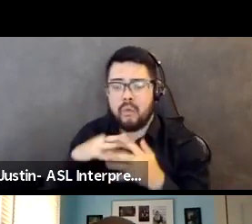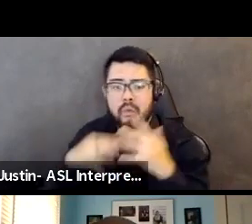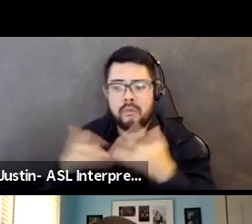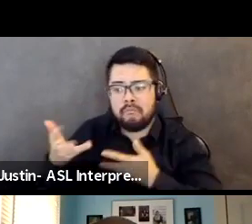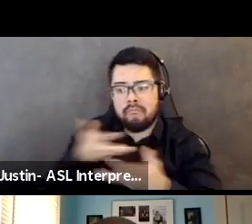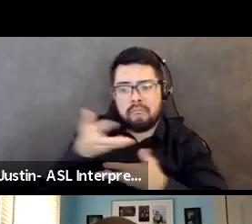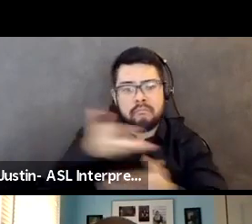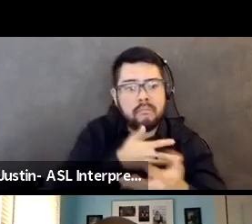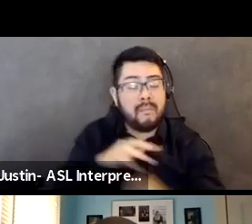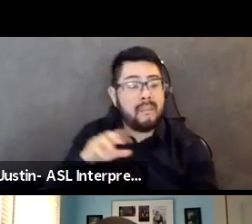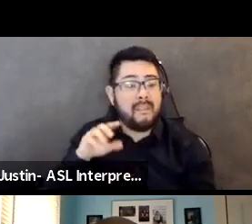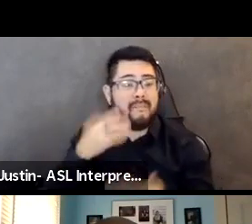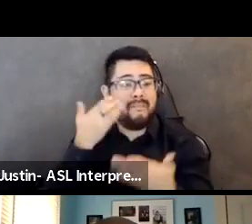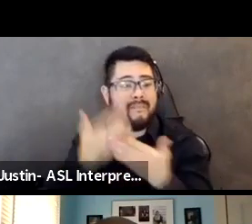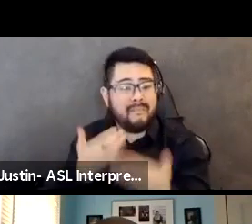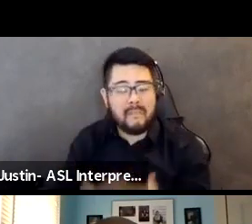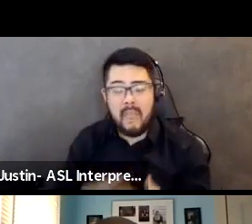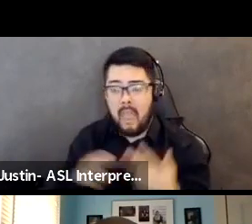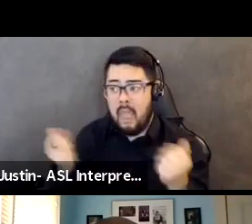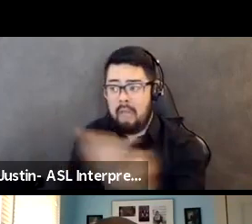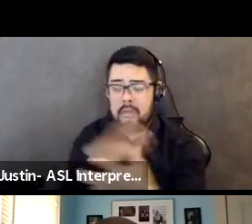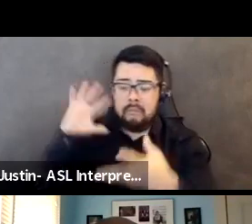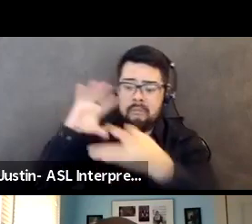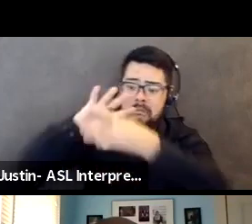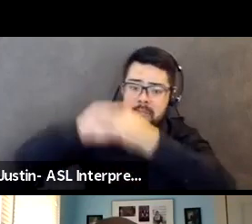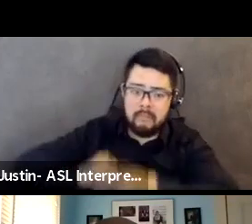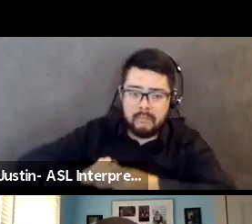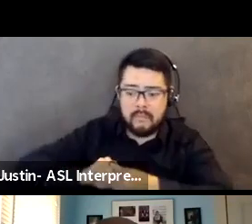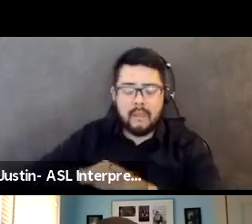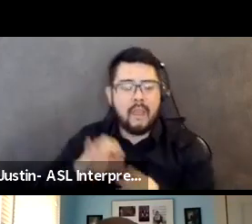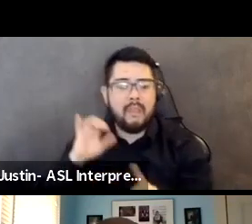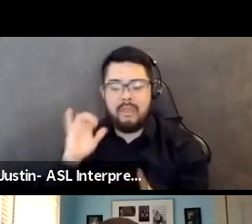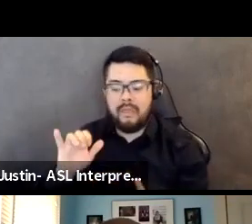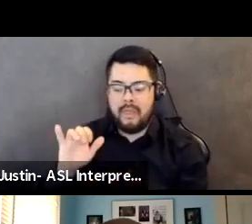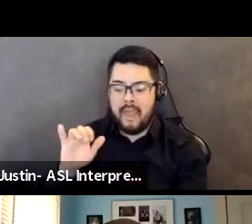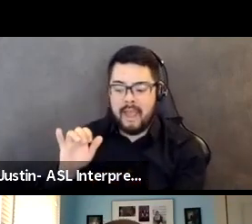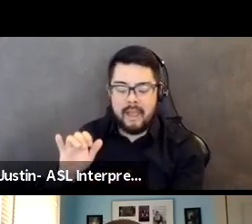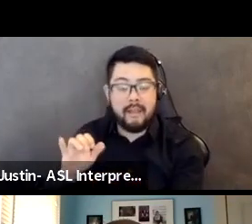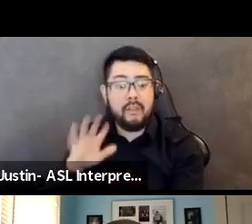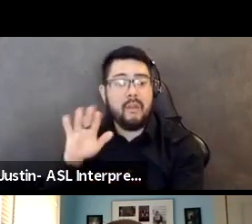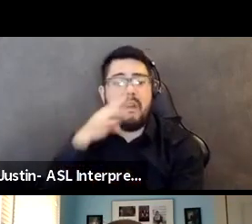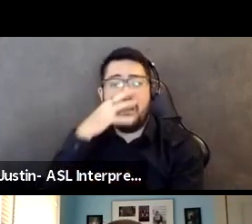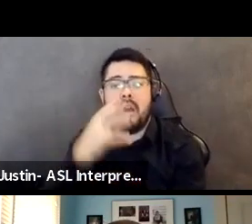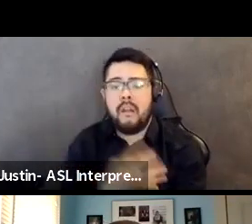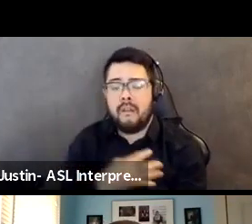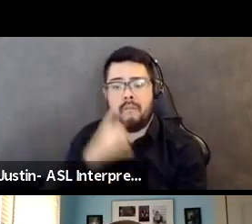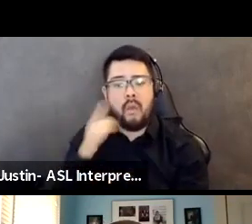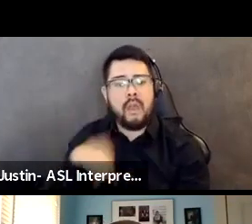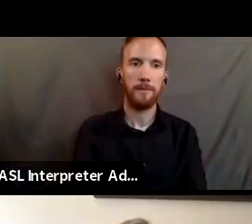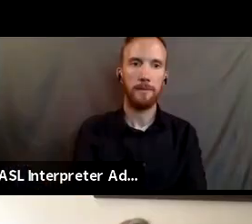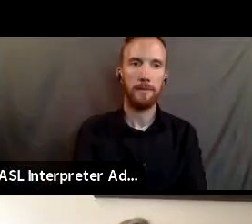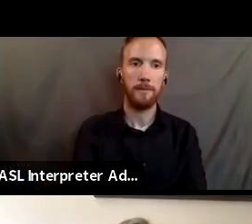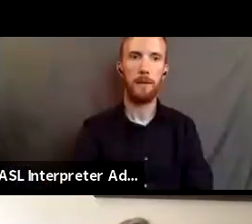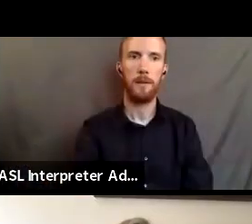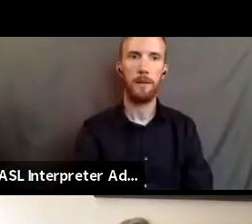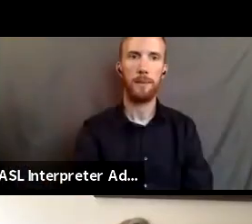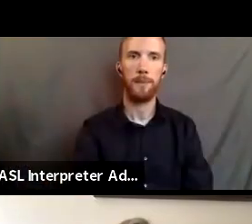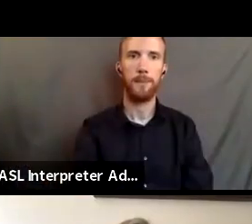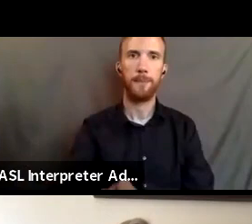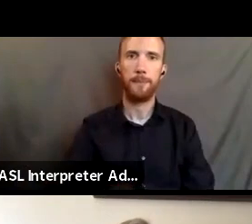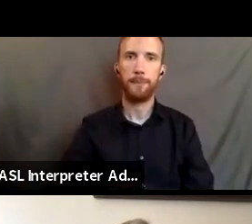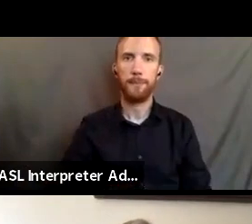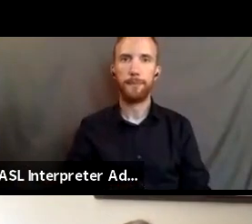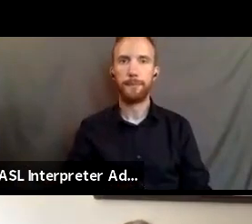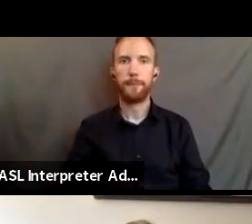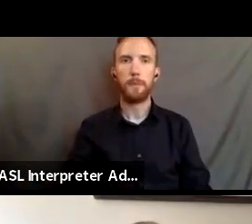data when we think about everything it is truly irresponsible to be able to support something like this and i would hope that each of